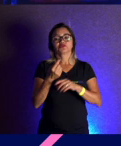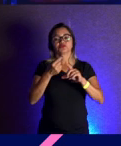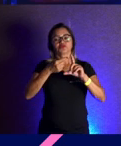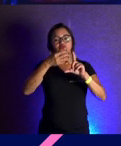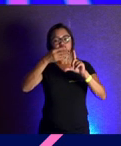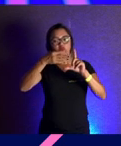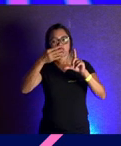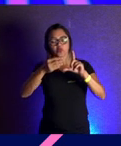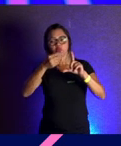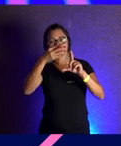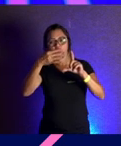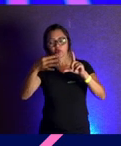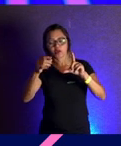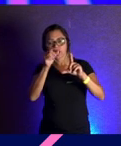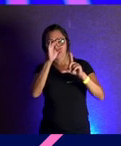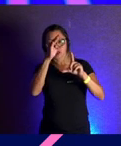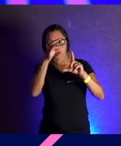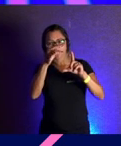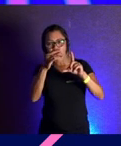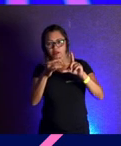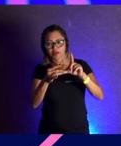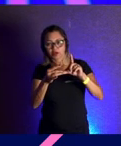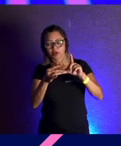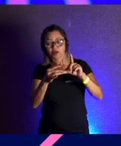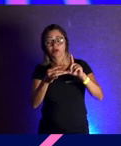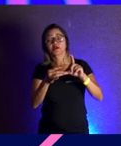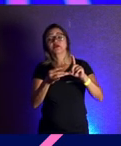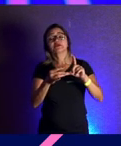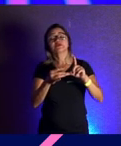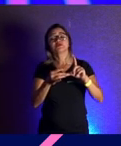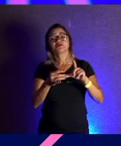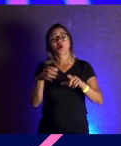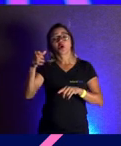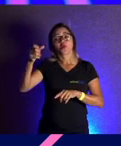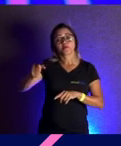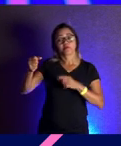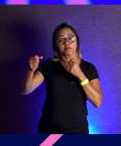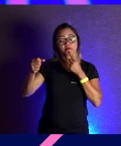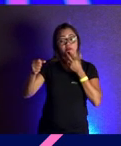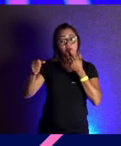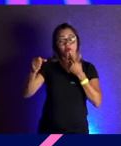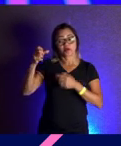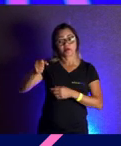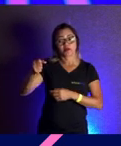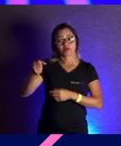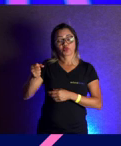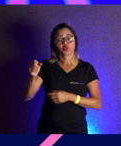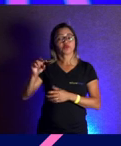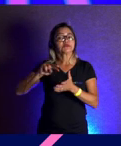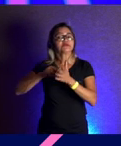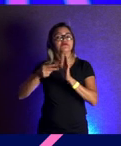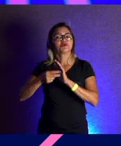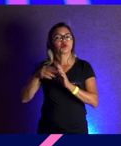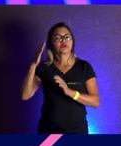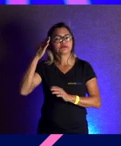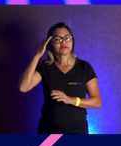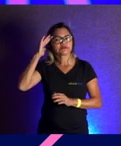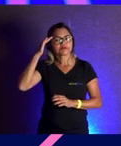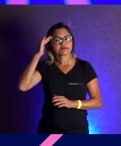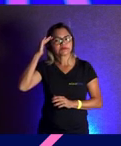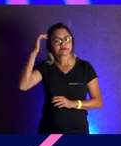sets. Okay, so the white circles tell us what we know. Great. What do we